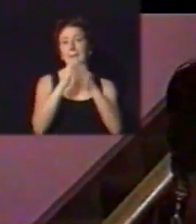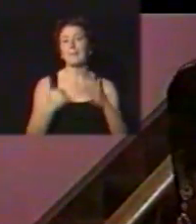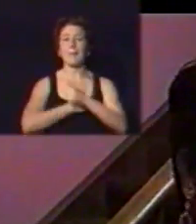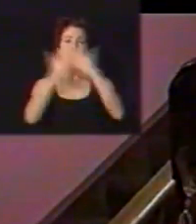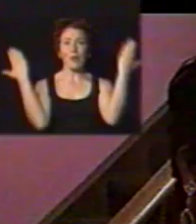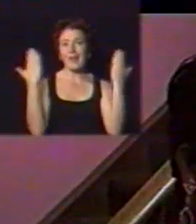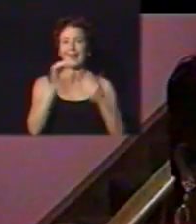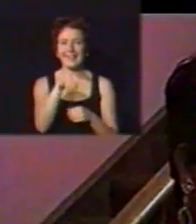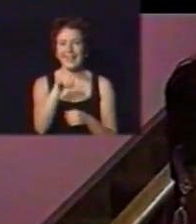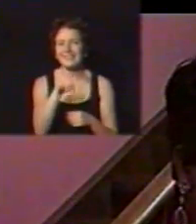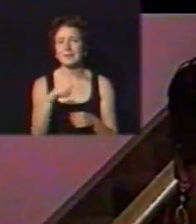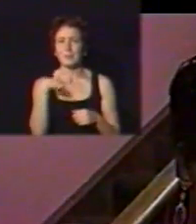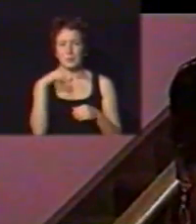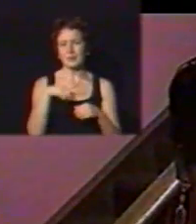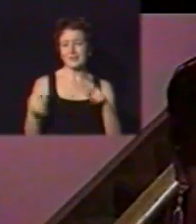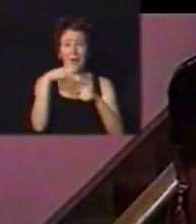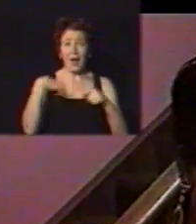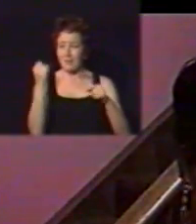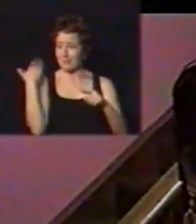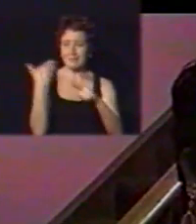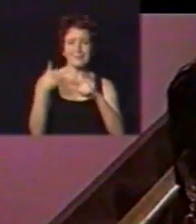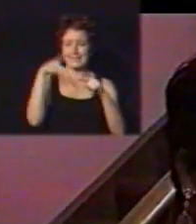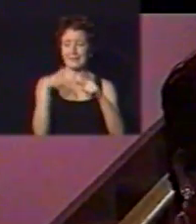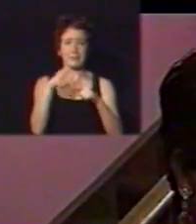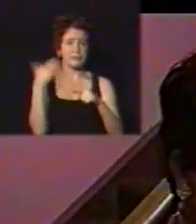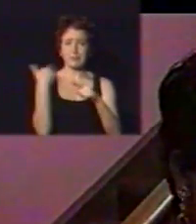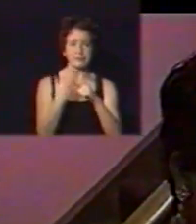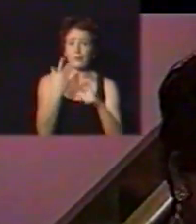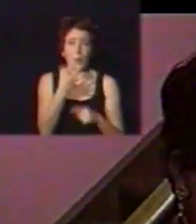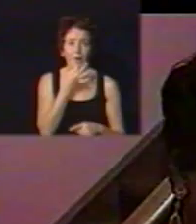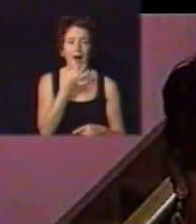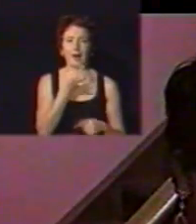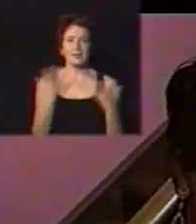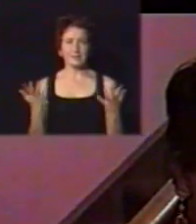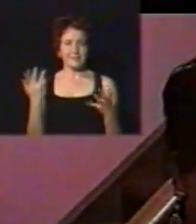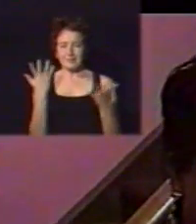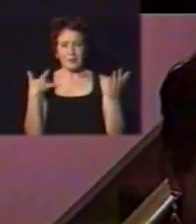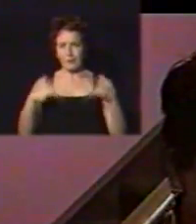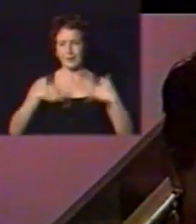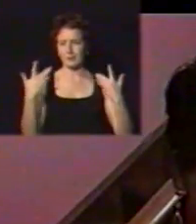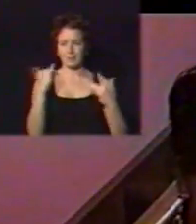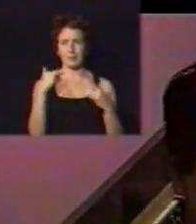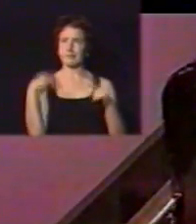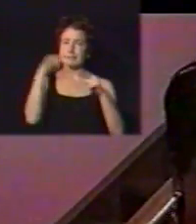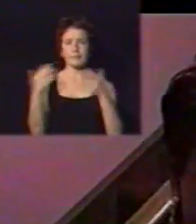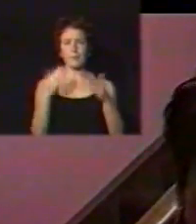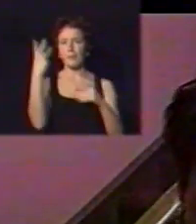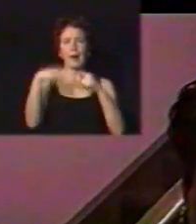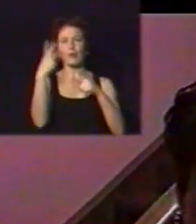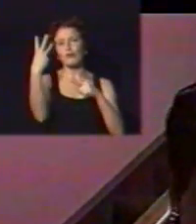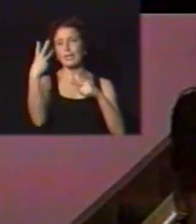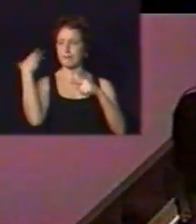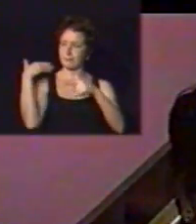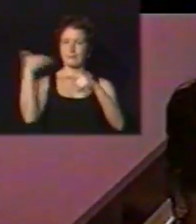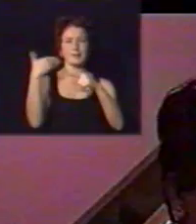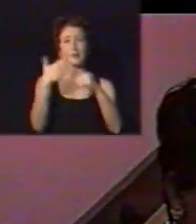Outblack because it's wonderful. And I haven't been for a while, so I haven't done one, but I think for about three, so it's nice to actually be here